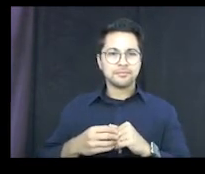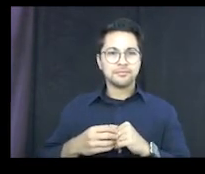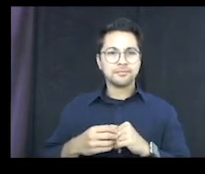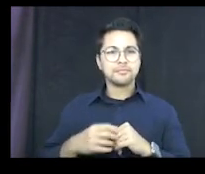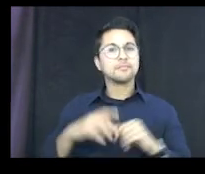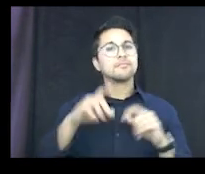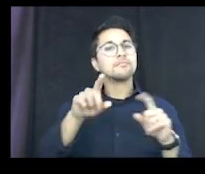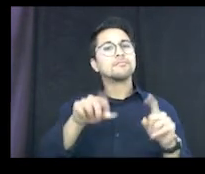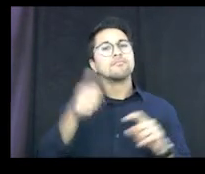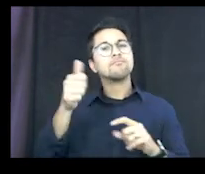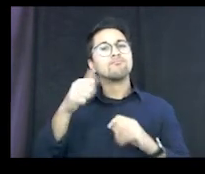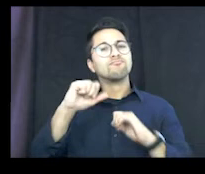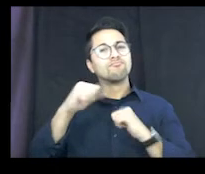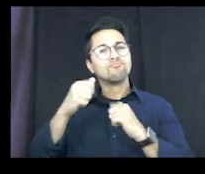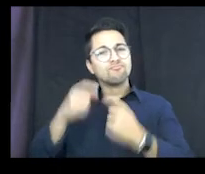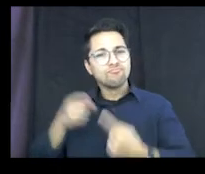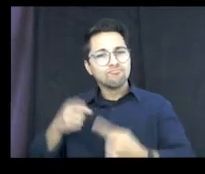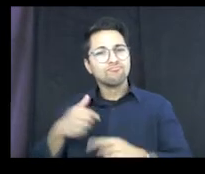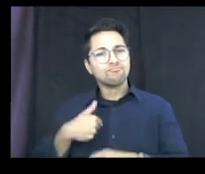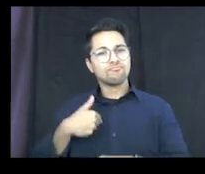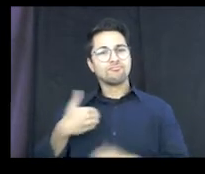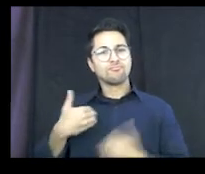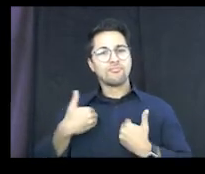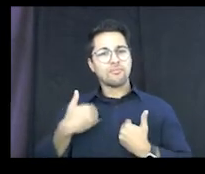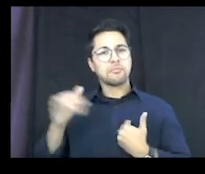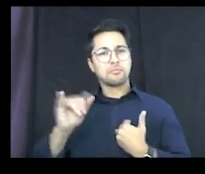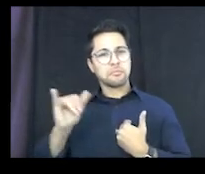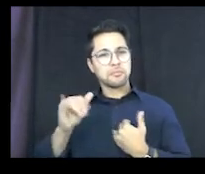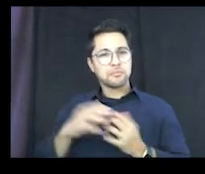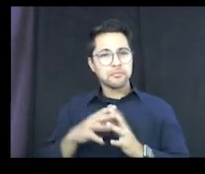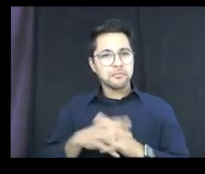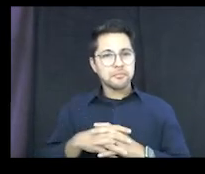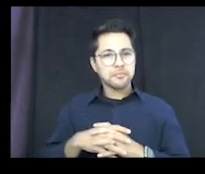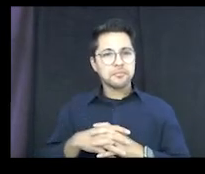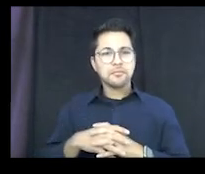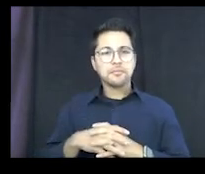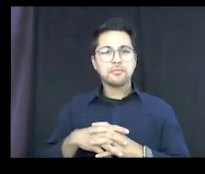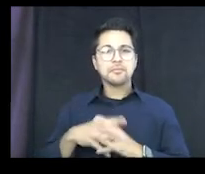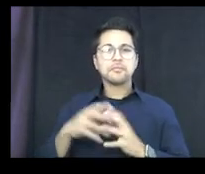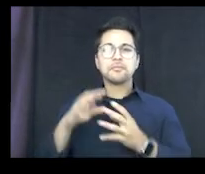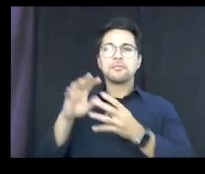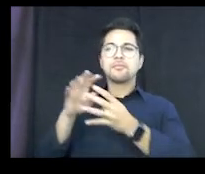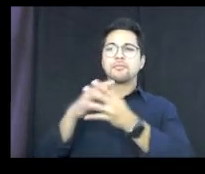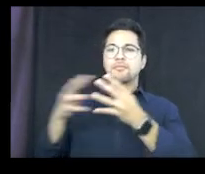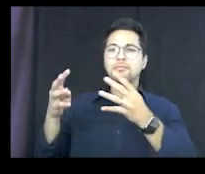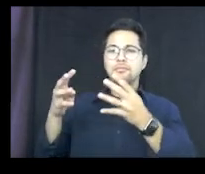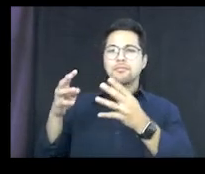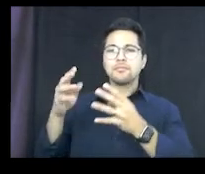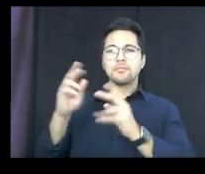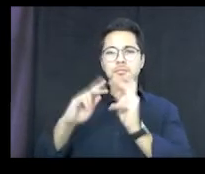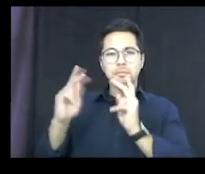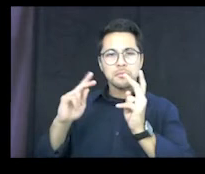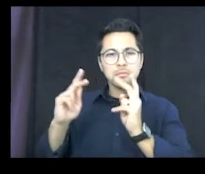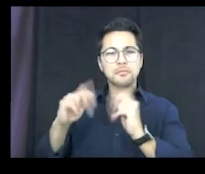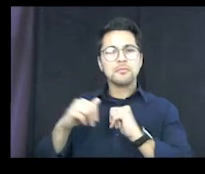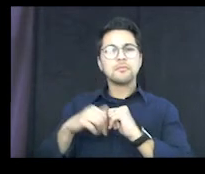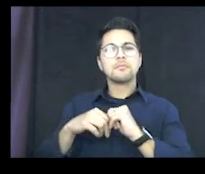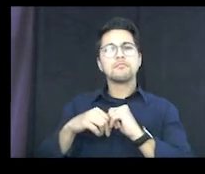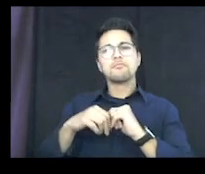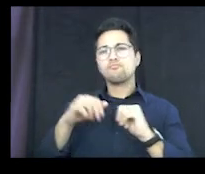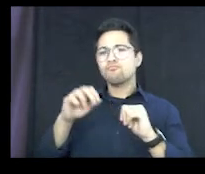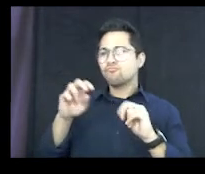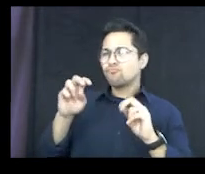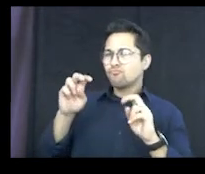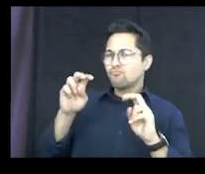And then one other struggle that I have ongoing is scheduling people and watching for what are